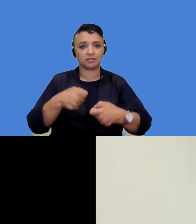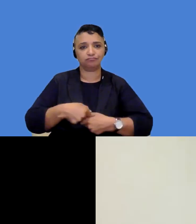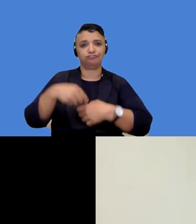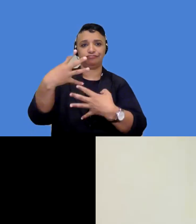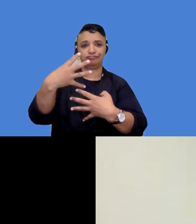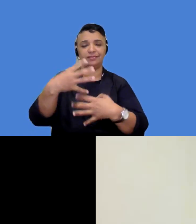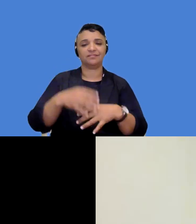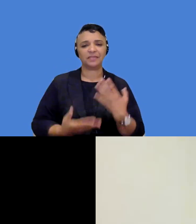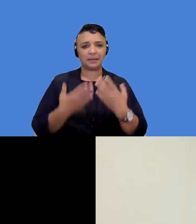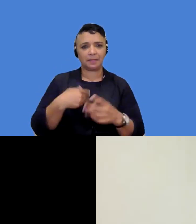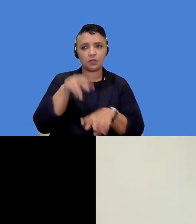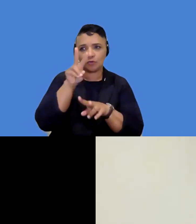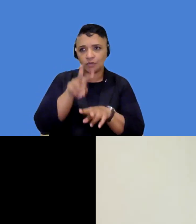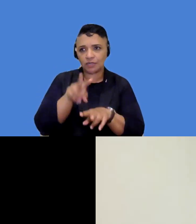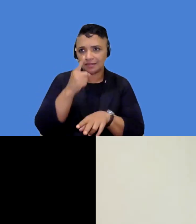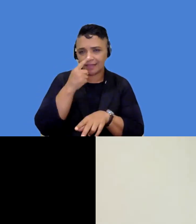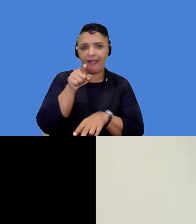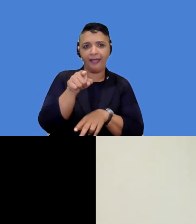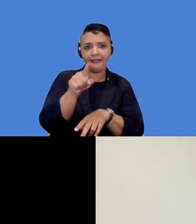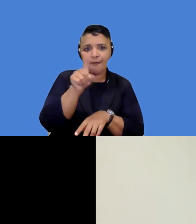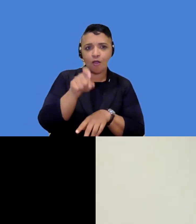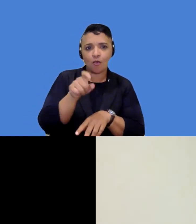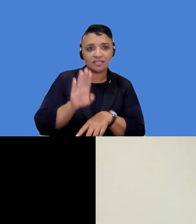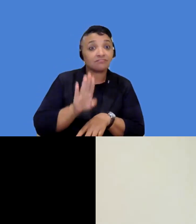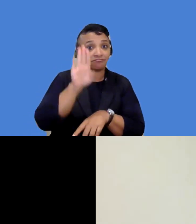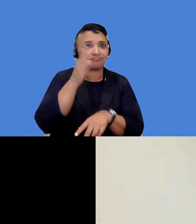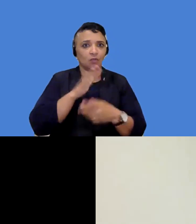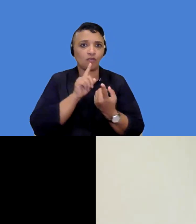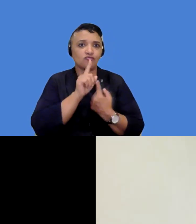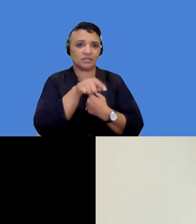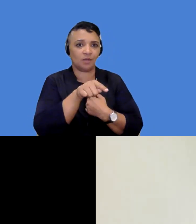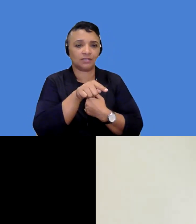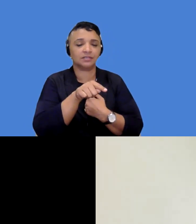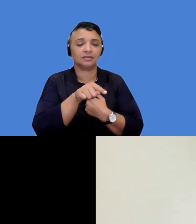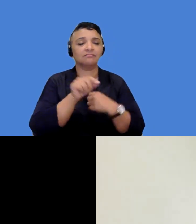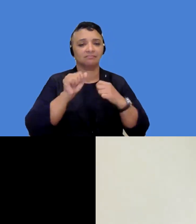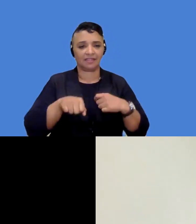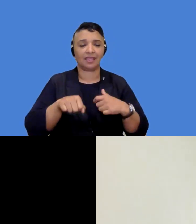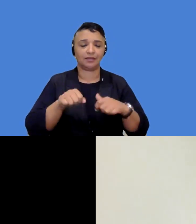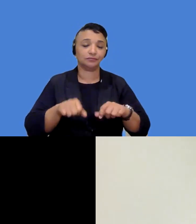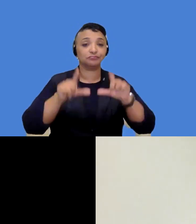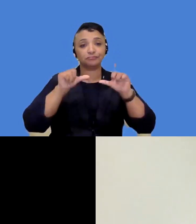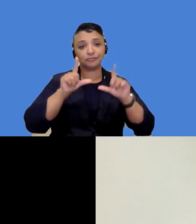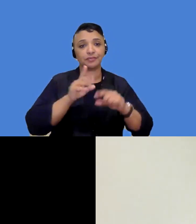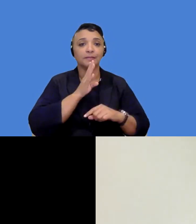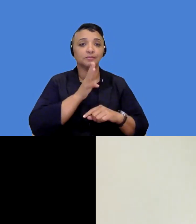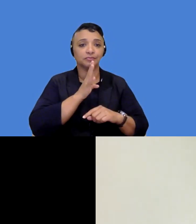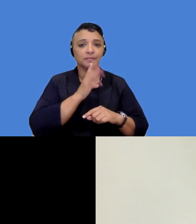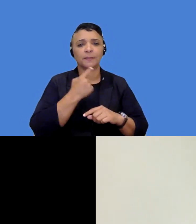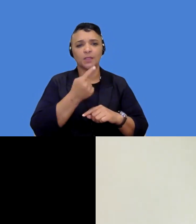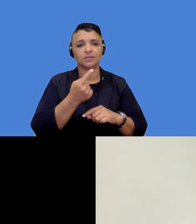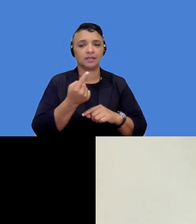a question that you would like to respond to, and if you would like to state any